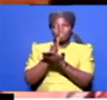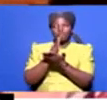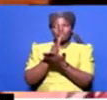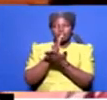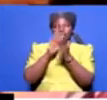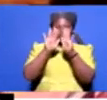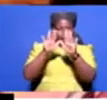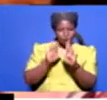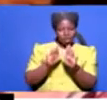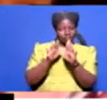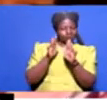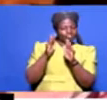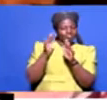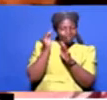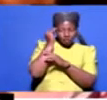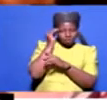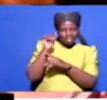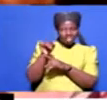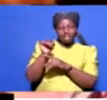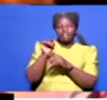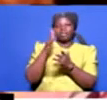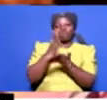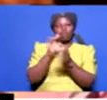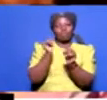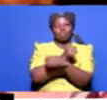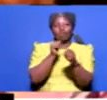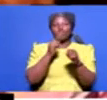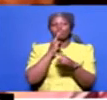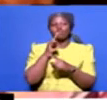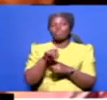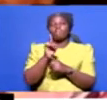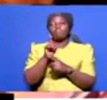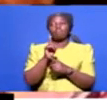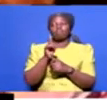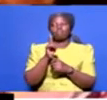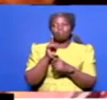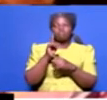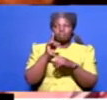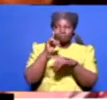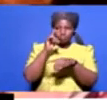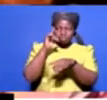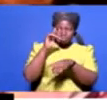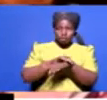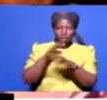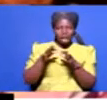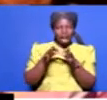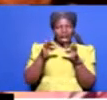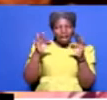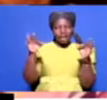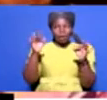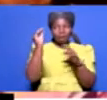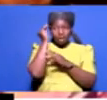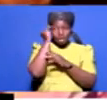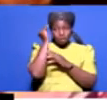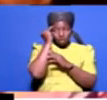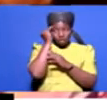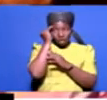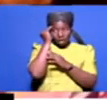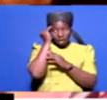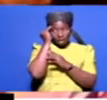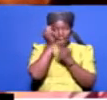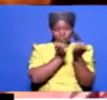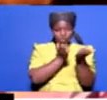was unstoppable, and so his long and illustrious academic enterprise started in earnest.